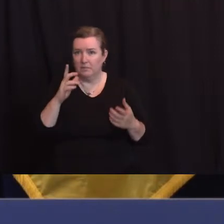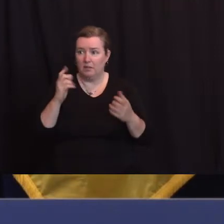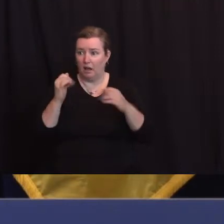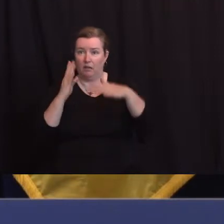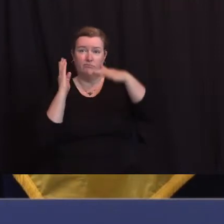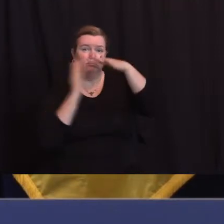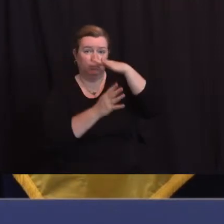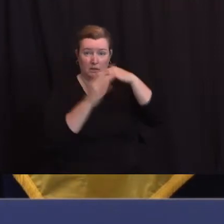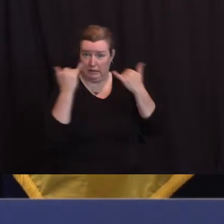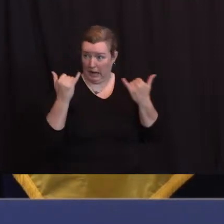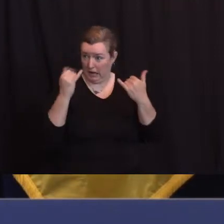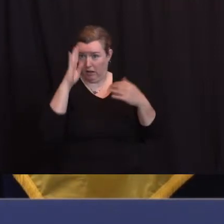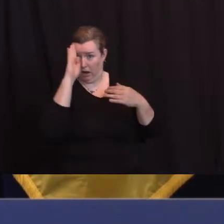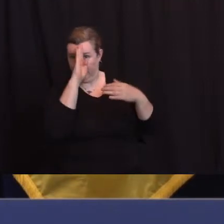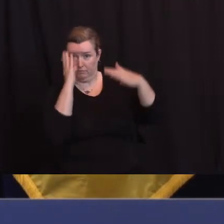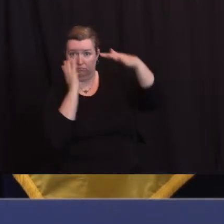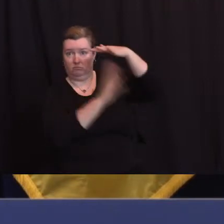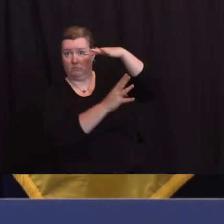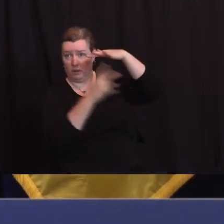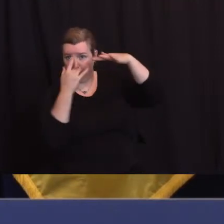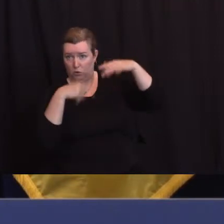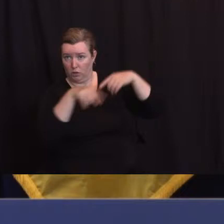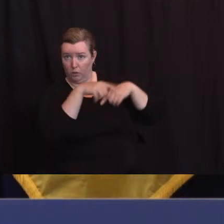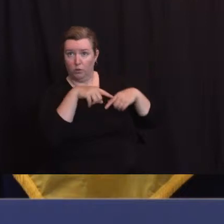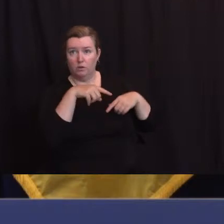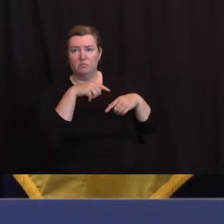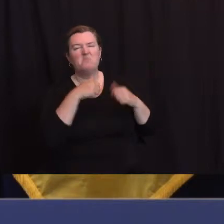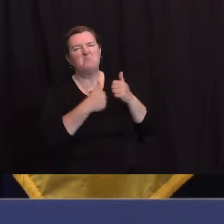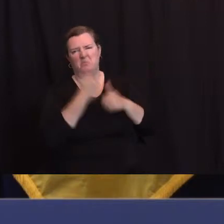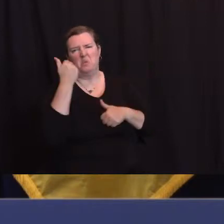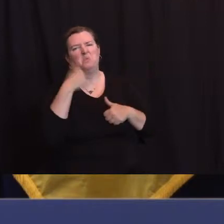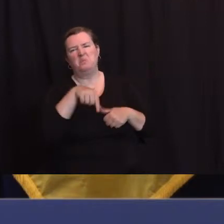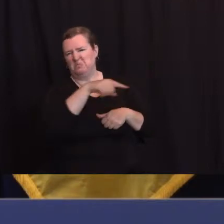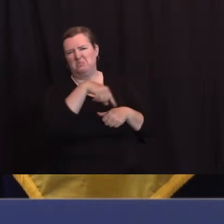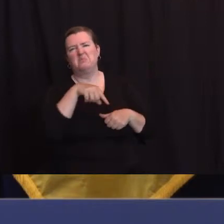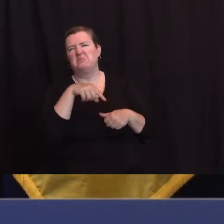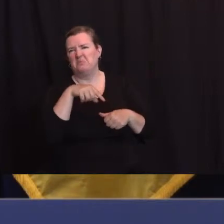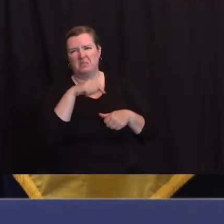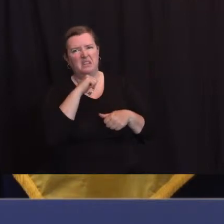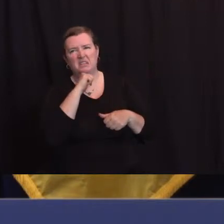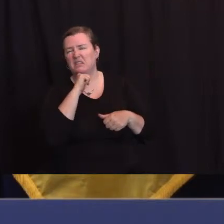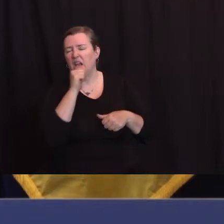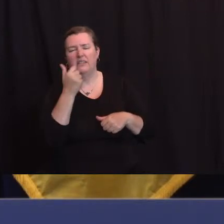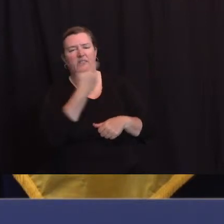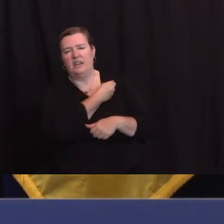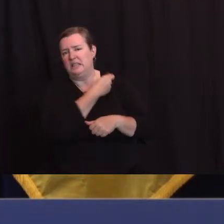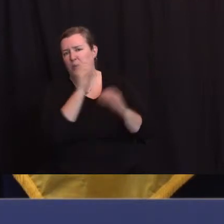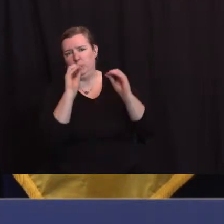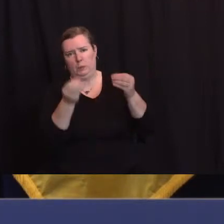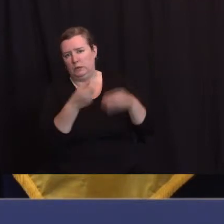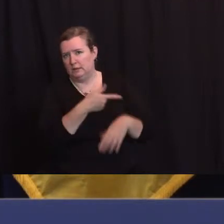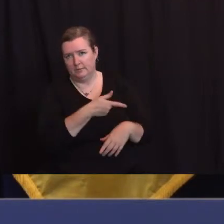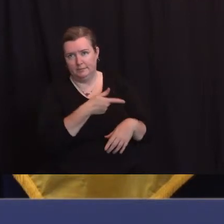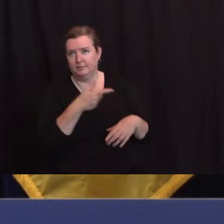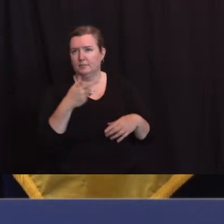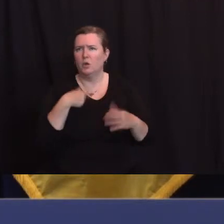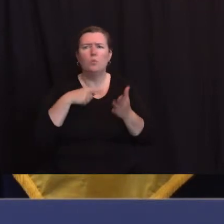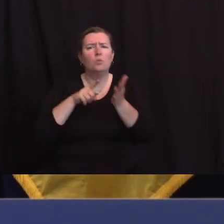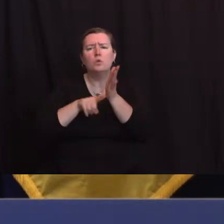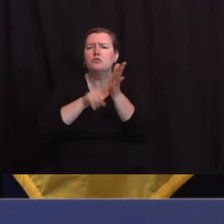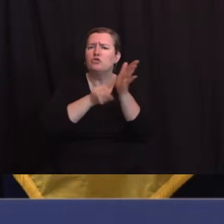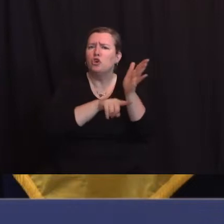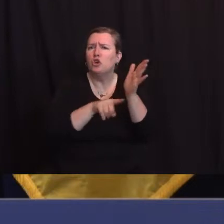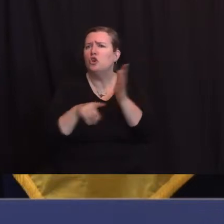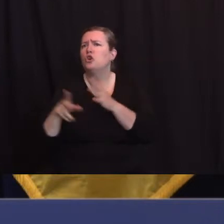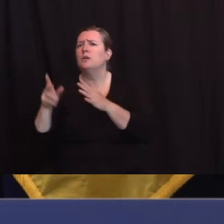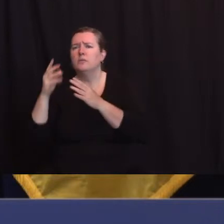hospital today are overwhelmingly, if not completely, unvaccinated. But we'll come back to you if we can. Mahan, will you help me